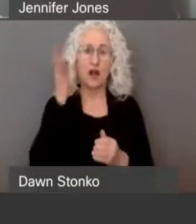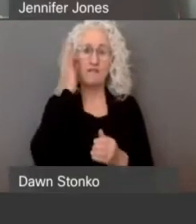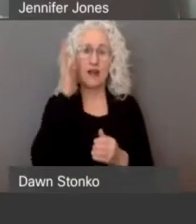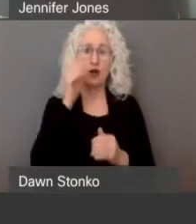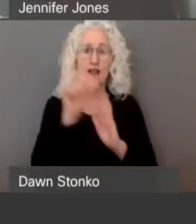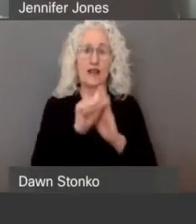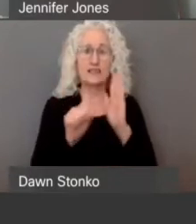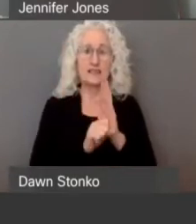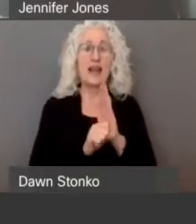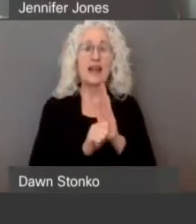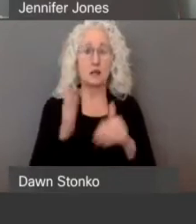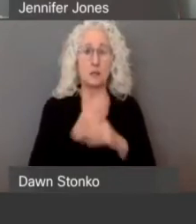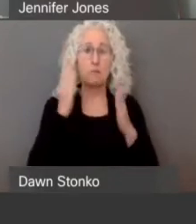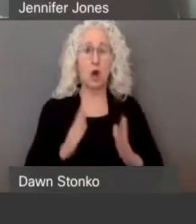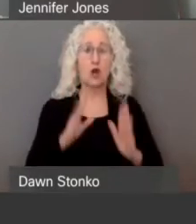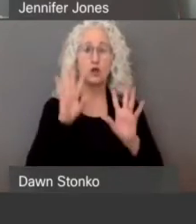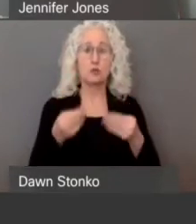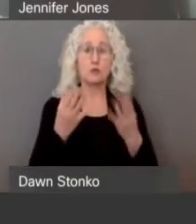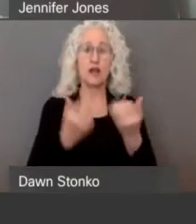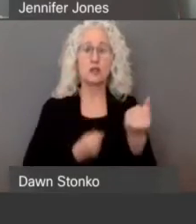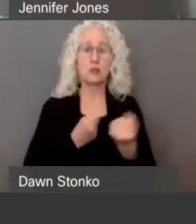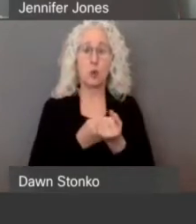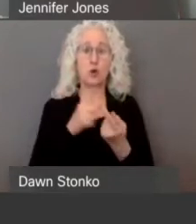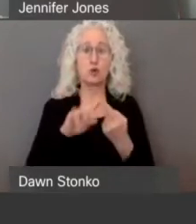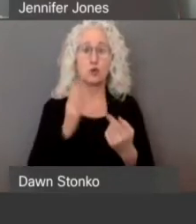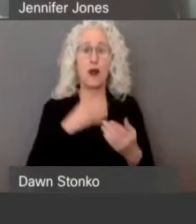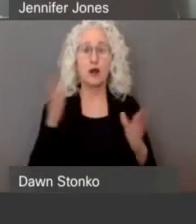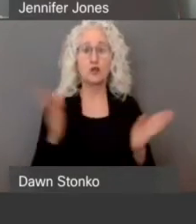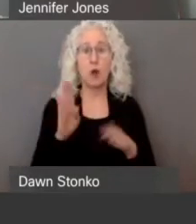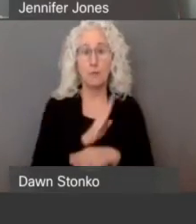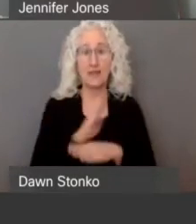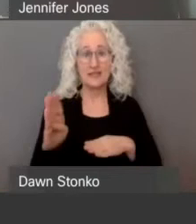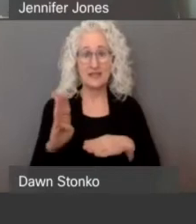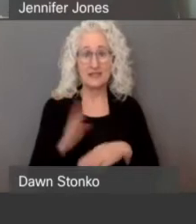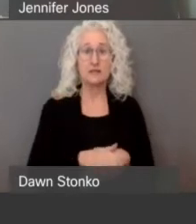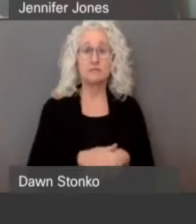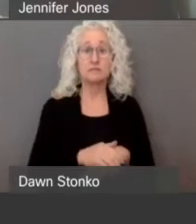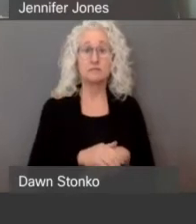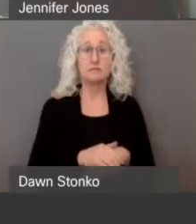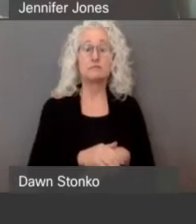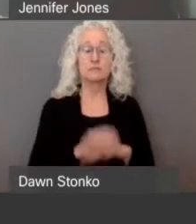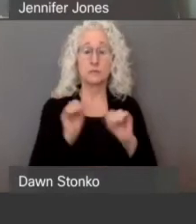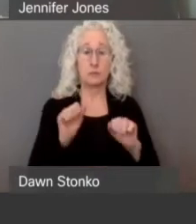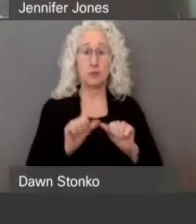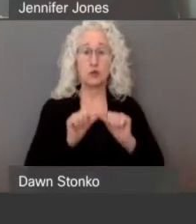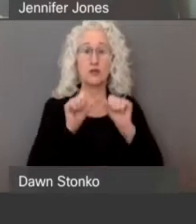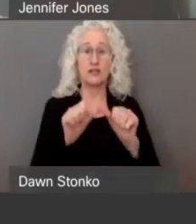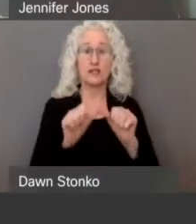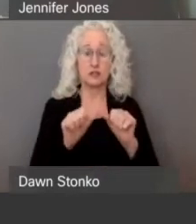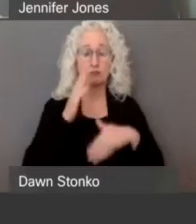state partners to provide support to our small businesses to continue to thrive.